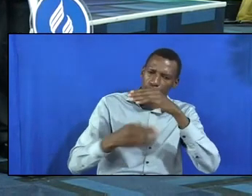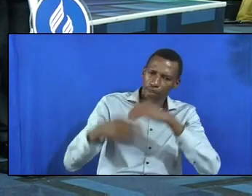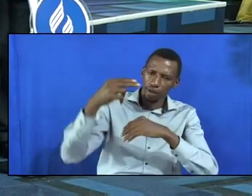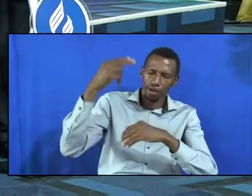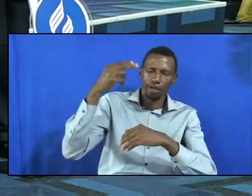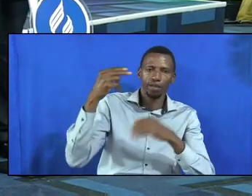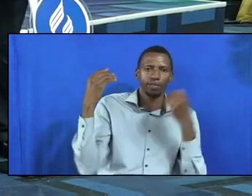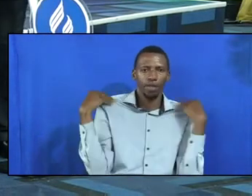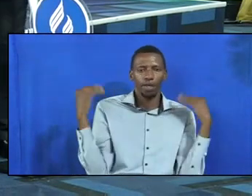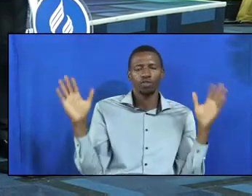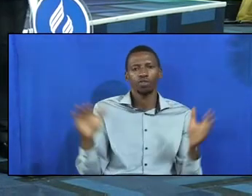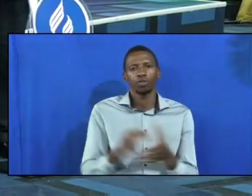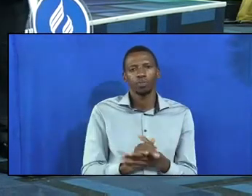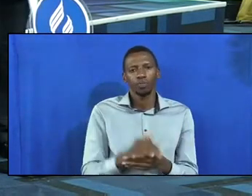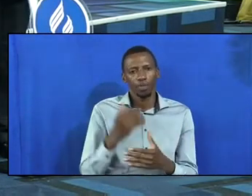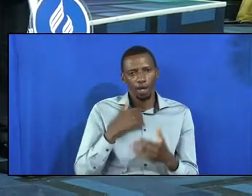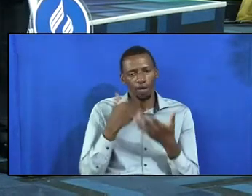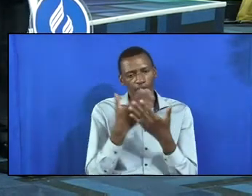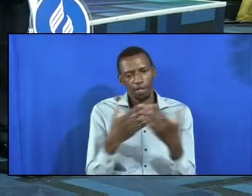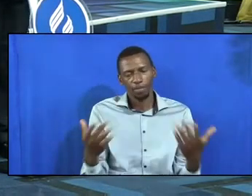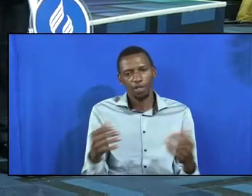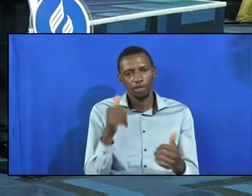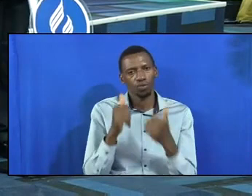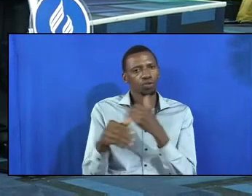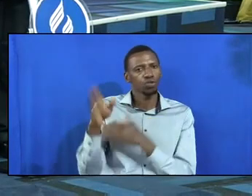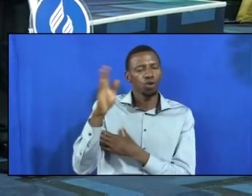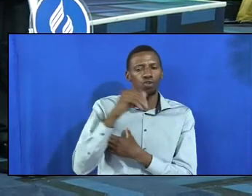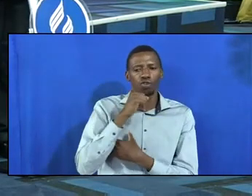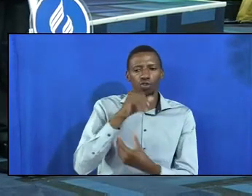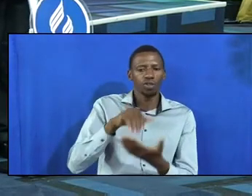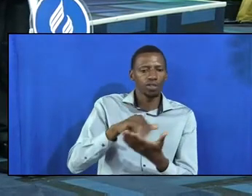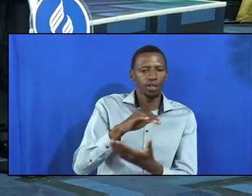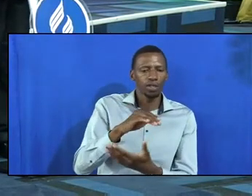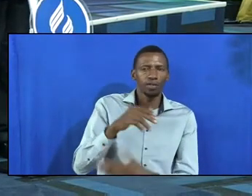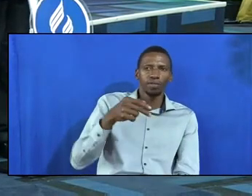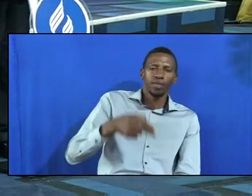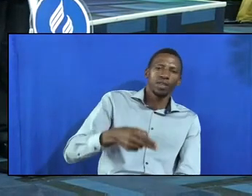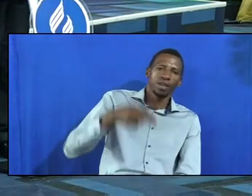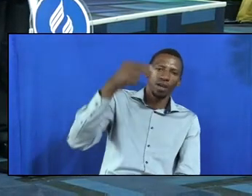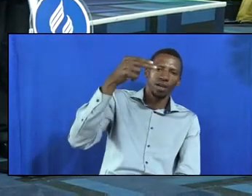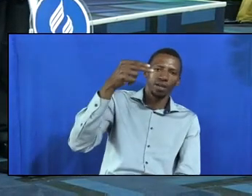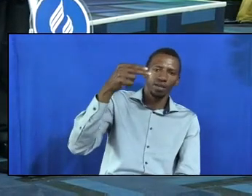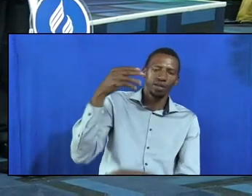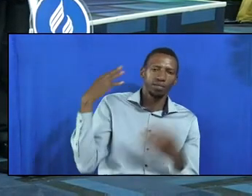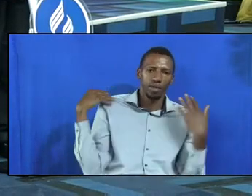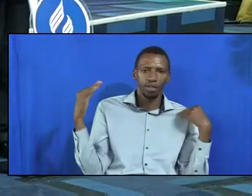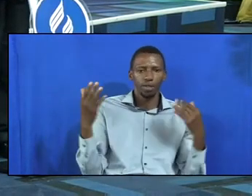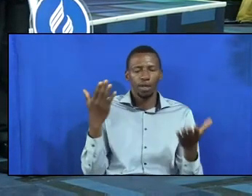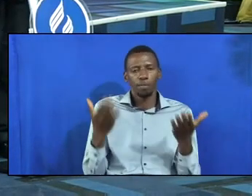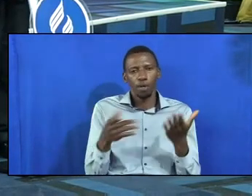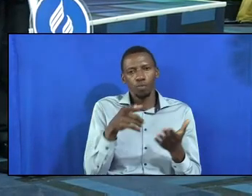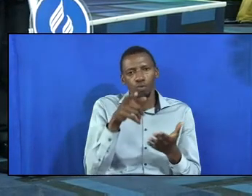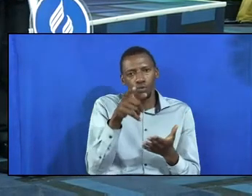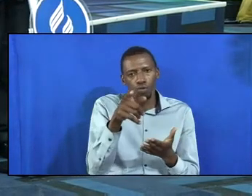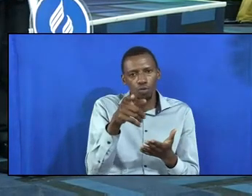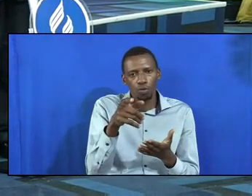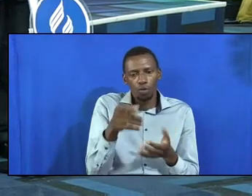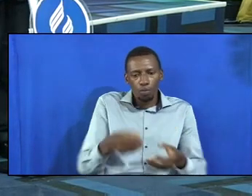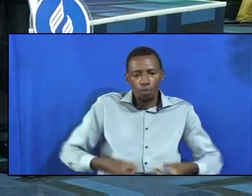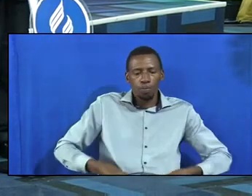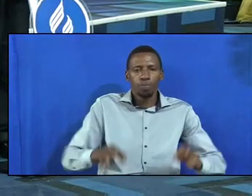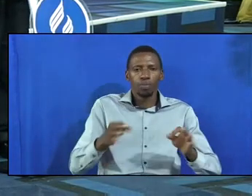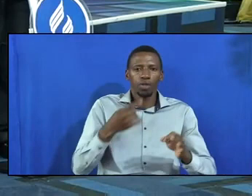Some things God does not send the senior most angels. Maybe you are broke and you say, God, I need Kenya shillings 5